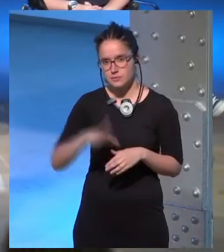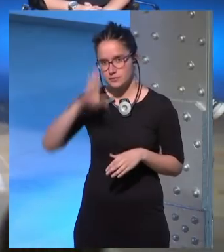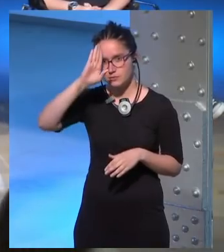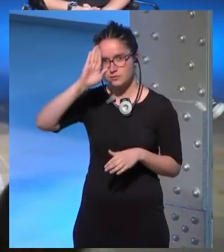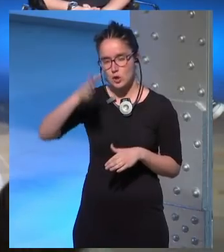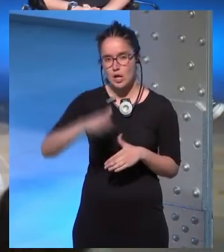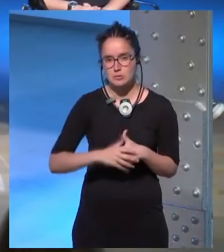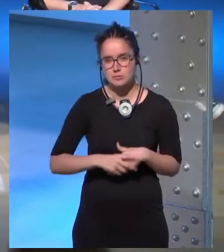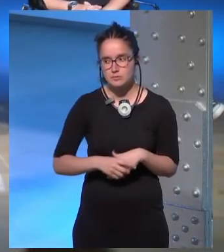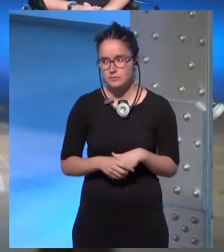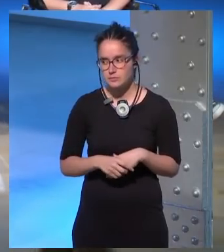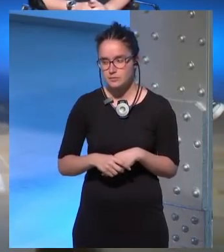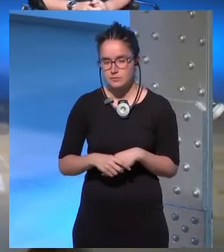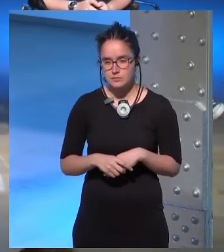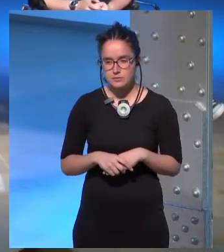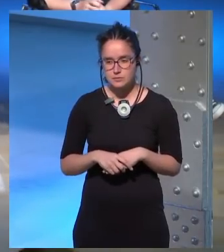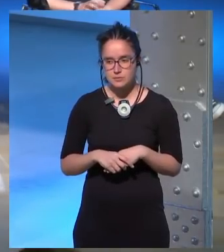Hello?